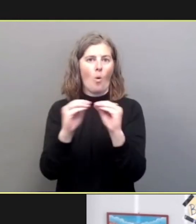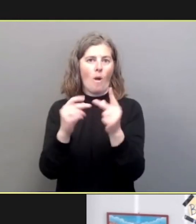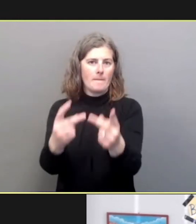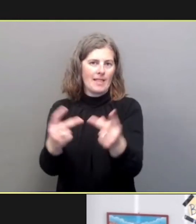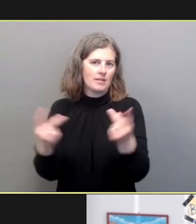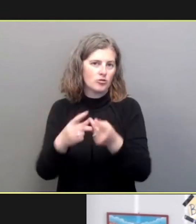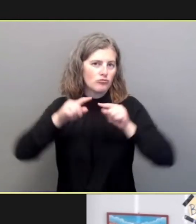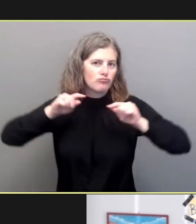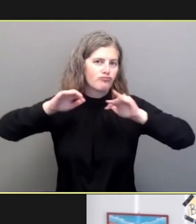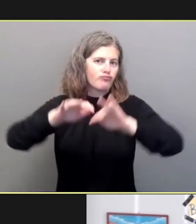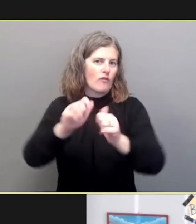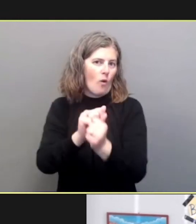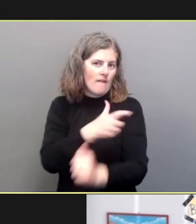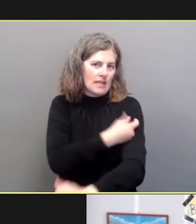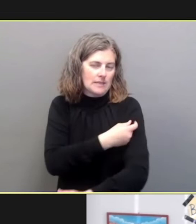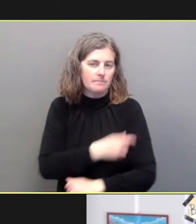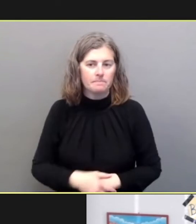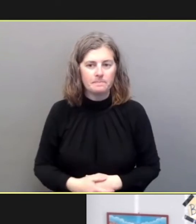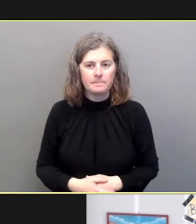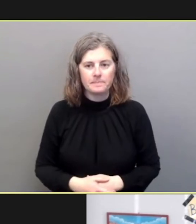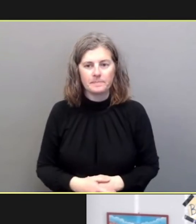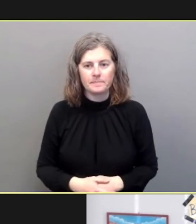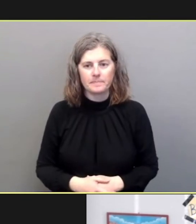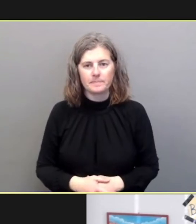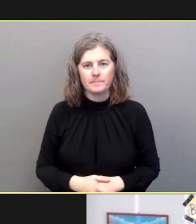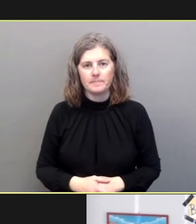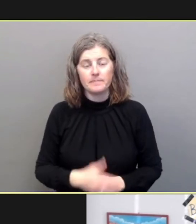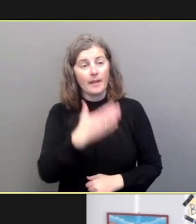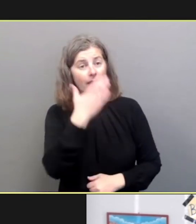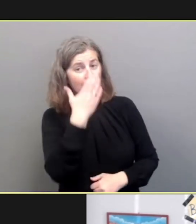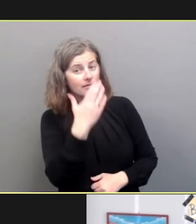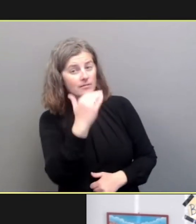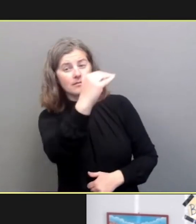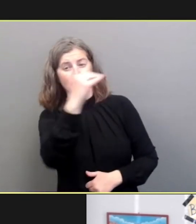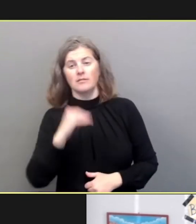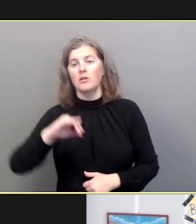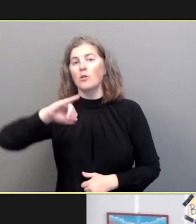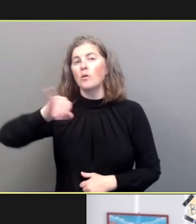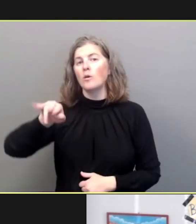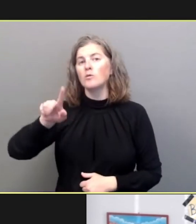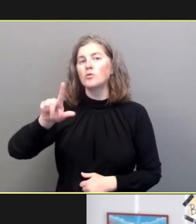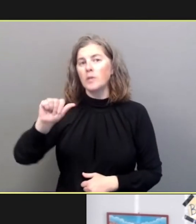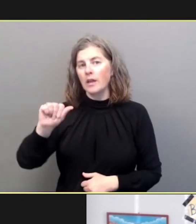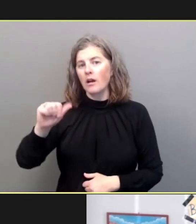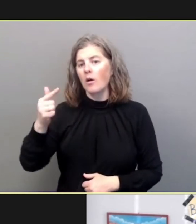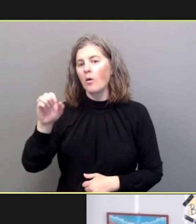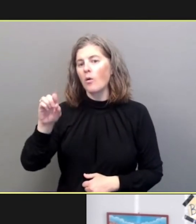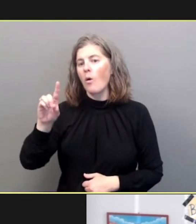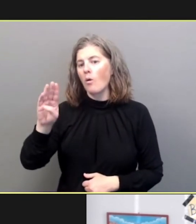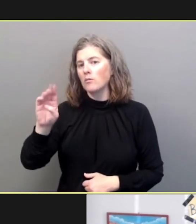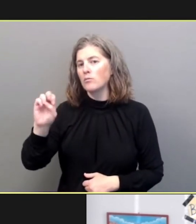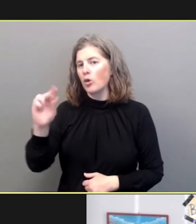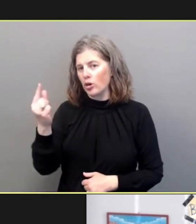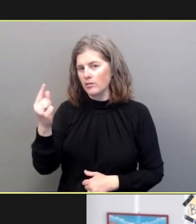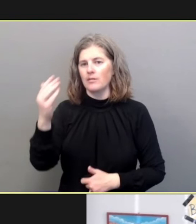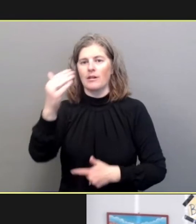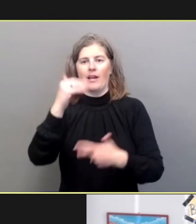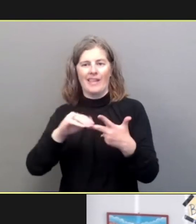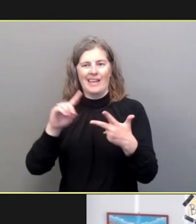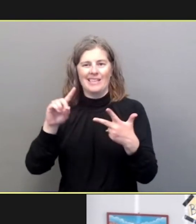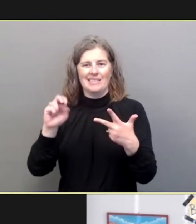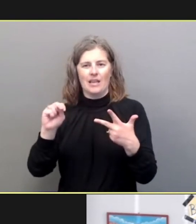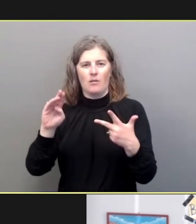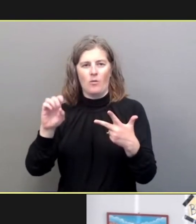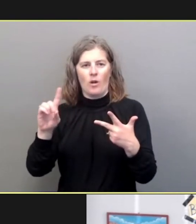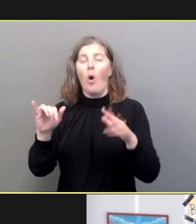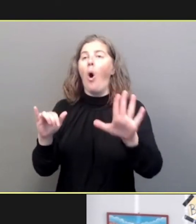next few weeks. Thanks, everybody. All right, next we'll turn to Julia Goldberg, followed by Dan Boyd. Julia, you are. Oh,